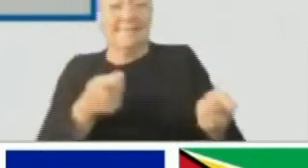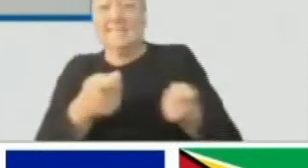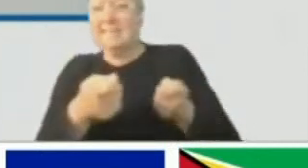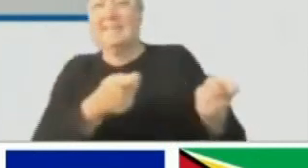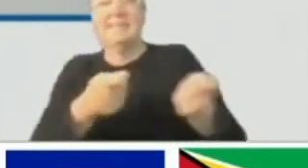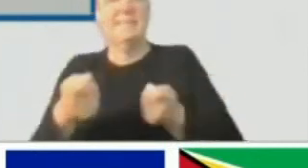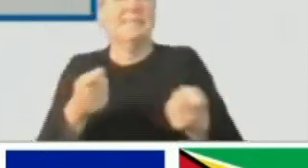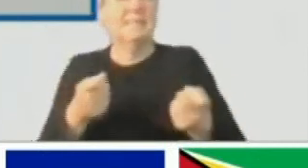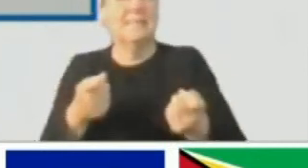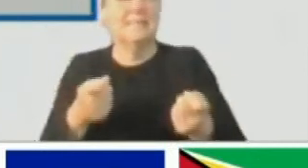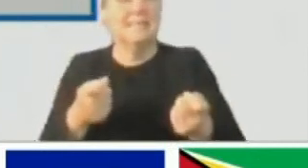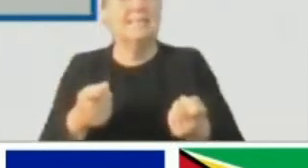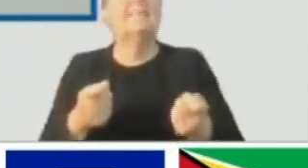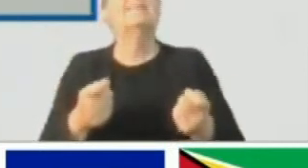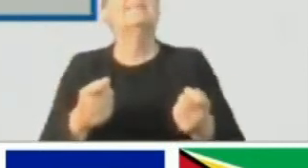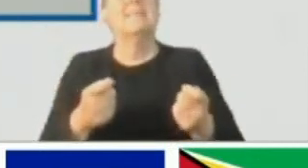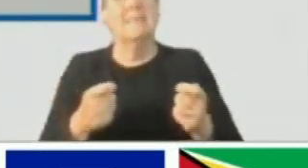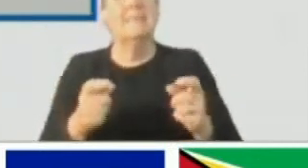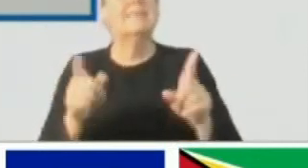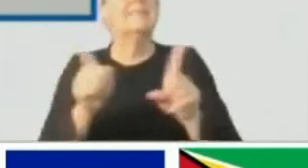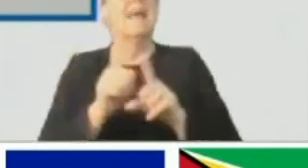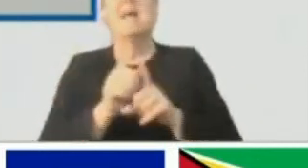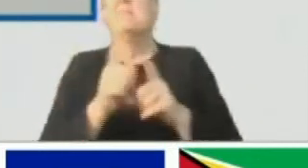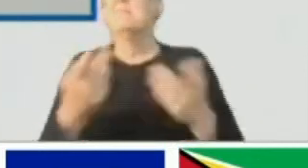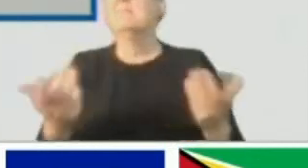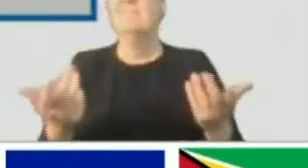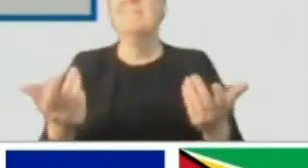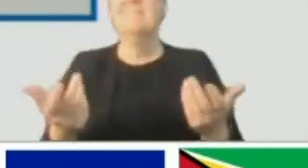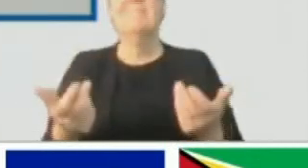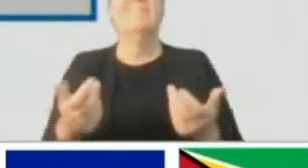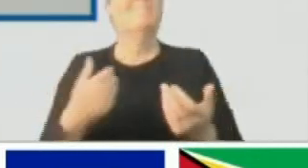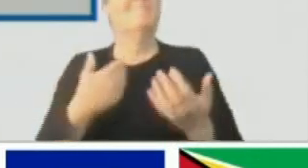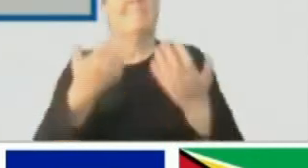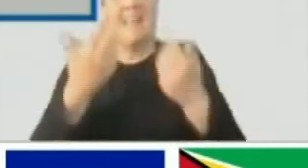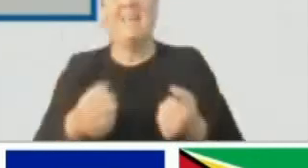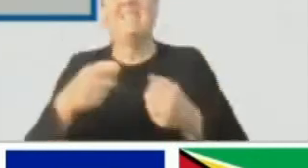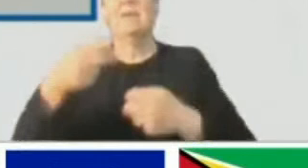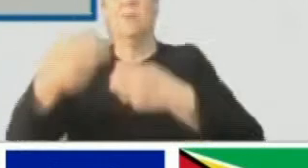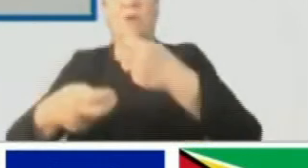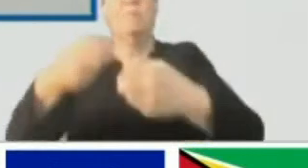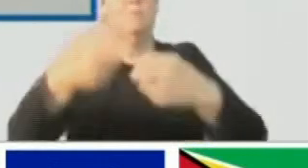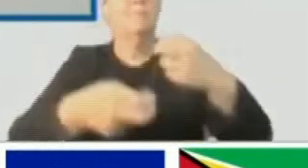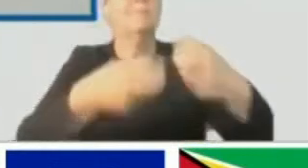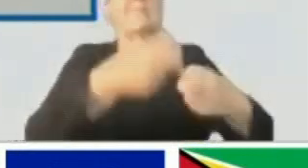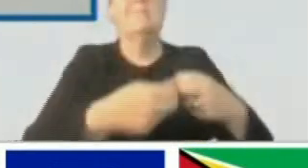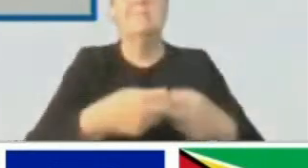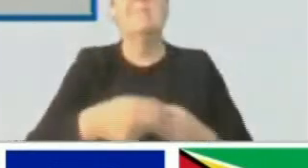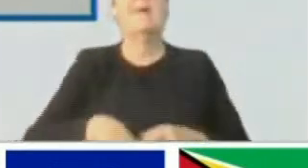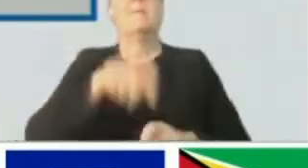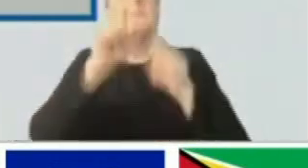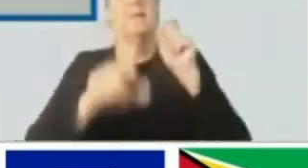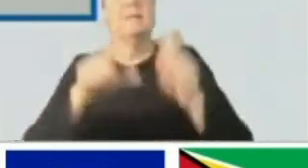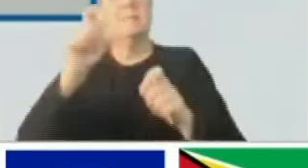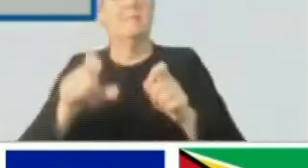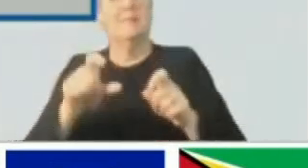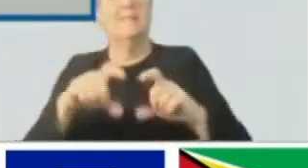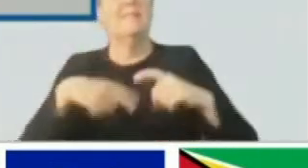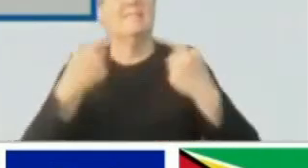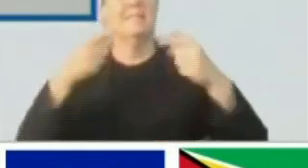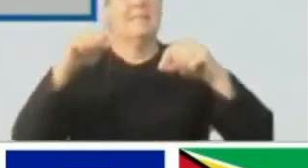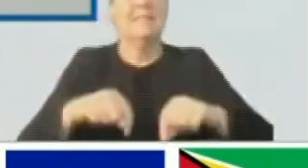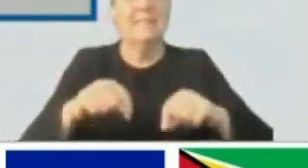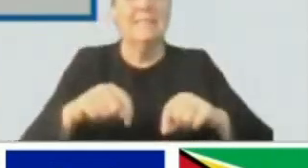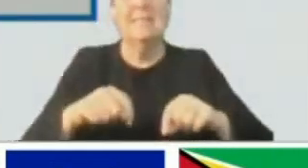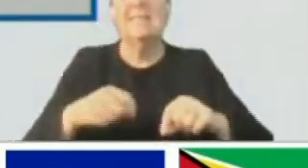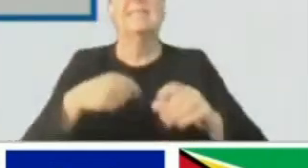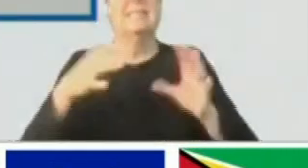development and the deepening and widening of social services that our citizens expect are tightly bound to programs and policies